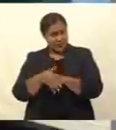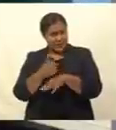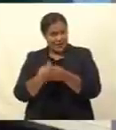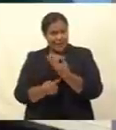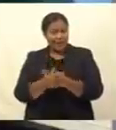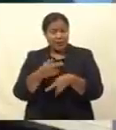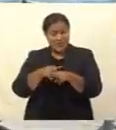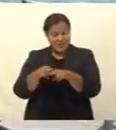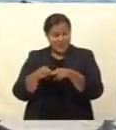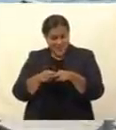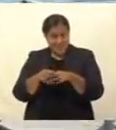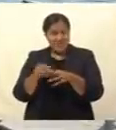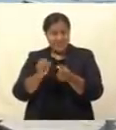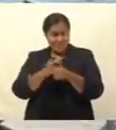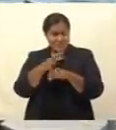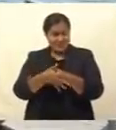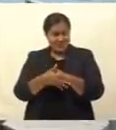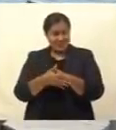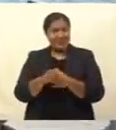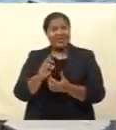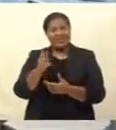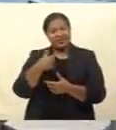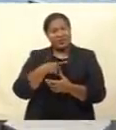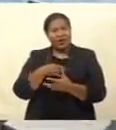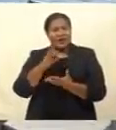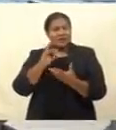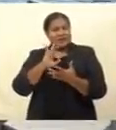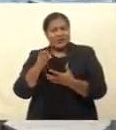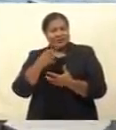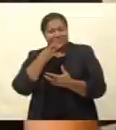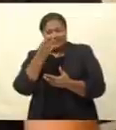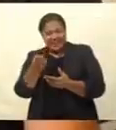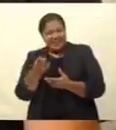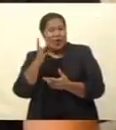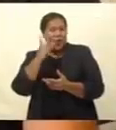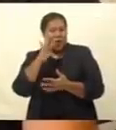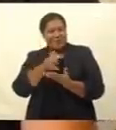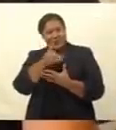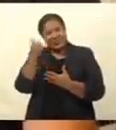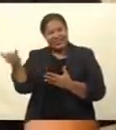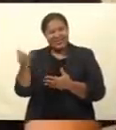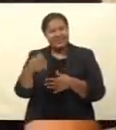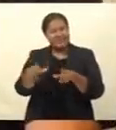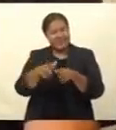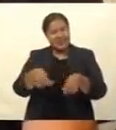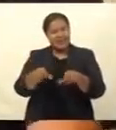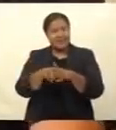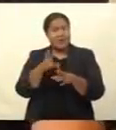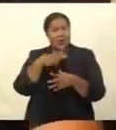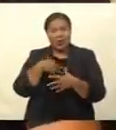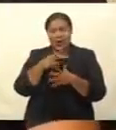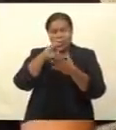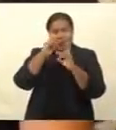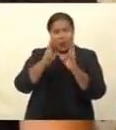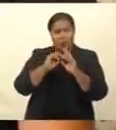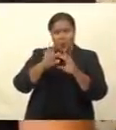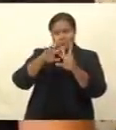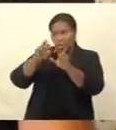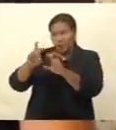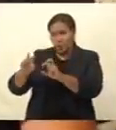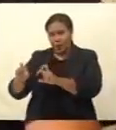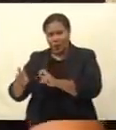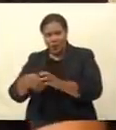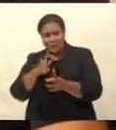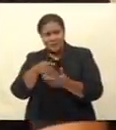current situation, there is no telling when they will leave our shores. We hope to explore the island a lot. Mark wants us to